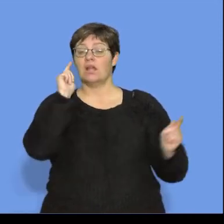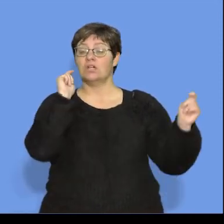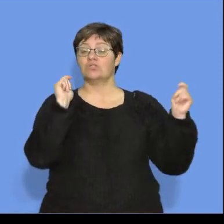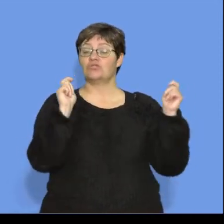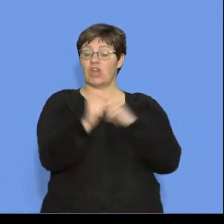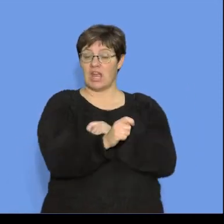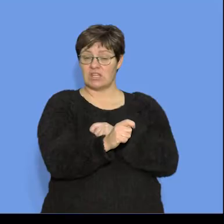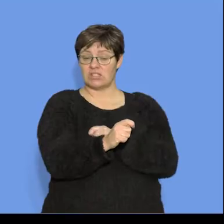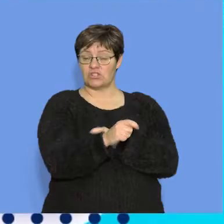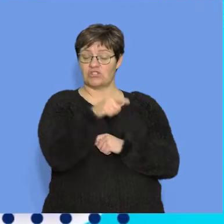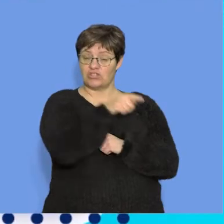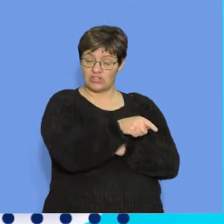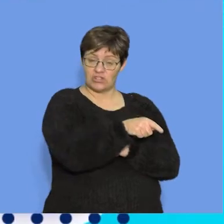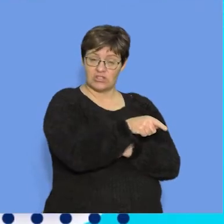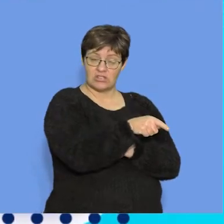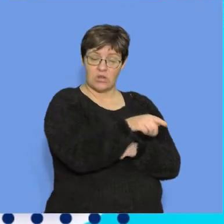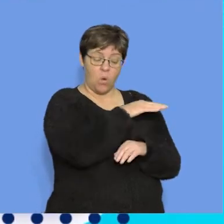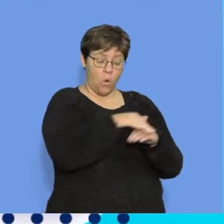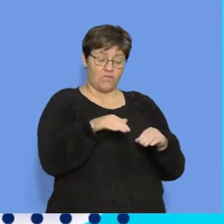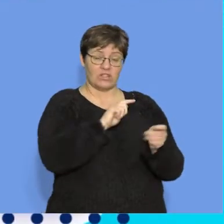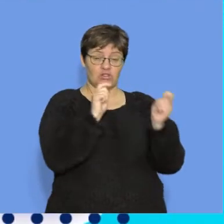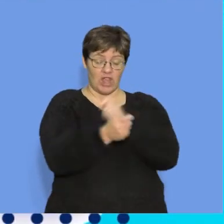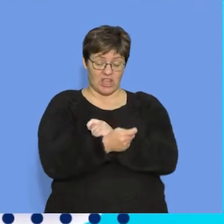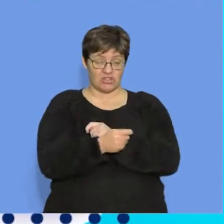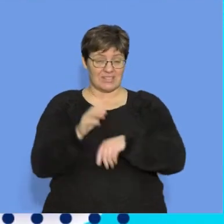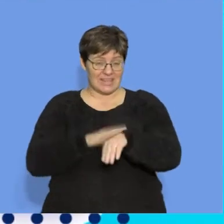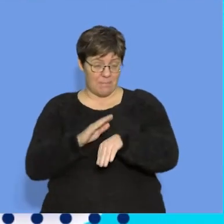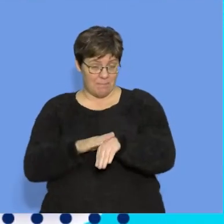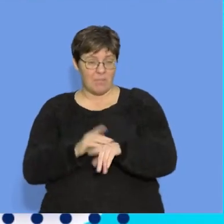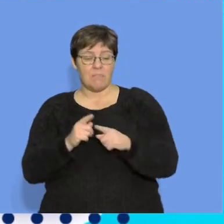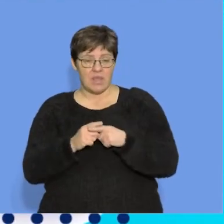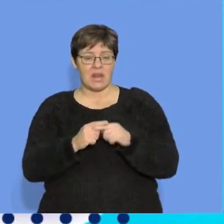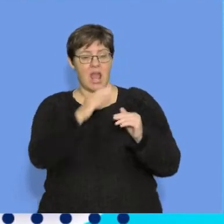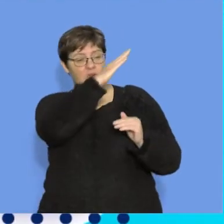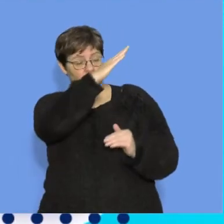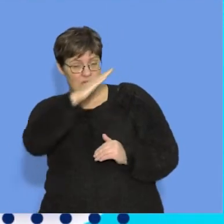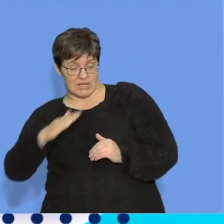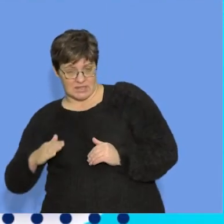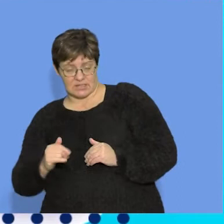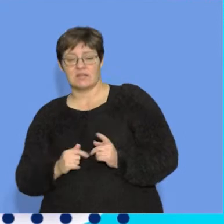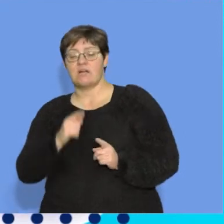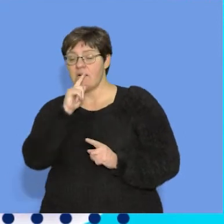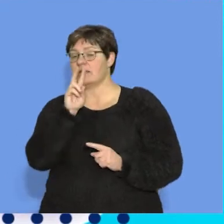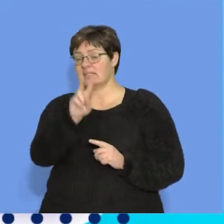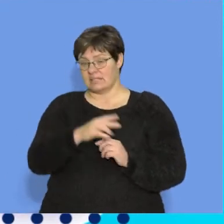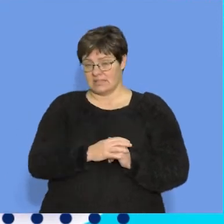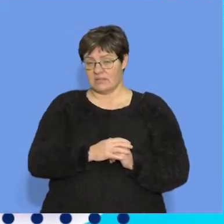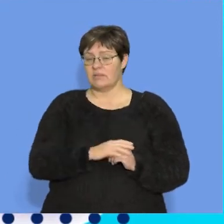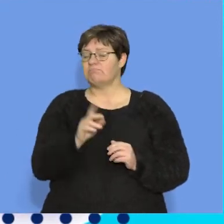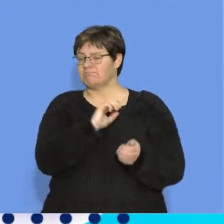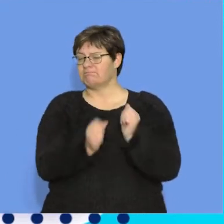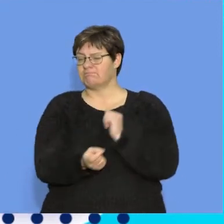in concentration over change in time is going to be the gradient of a graph. And we're going to look at one that comes